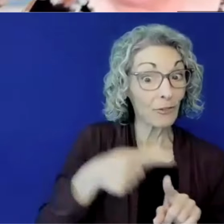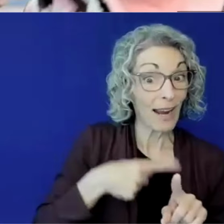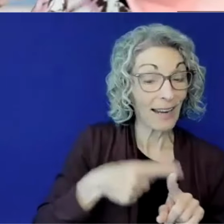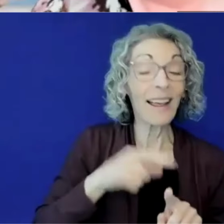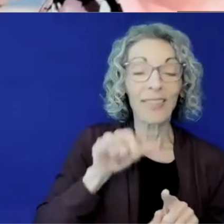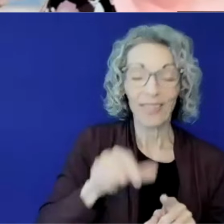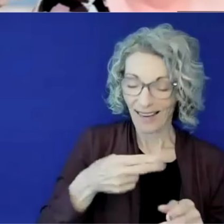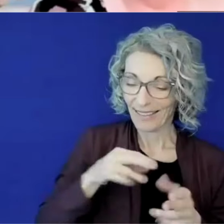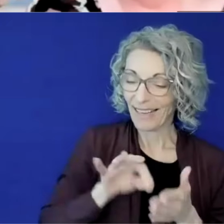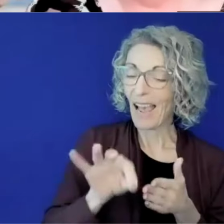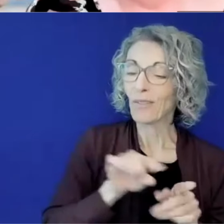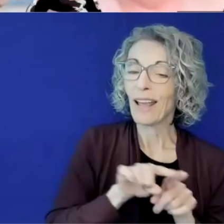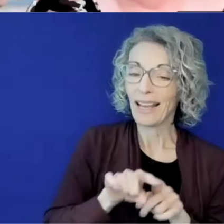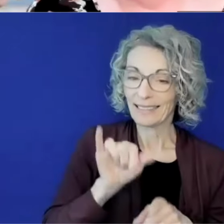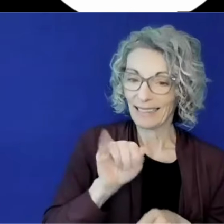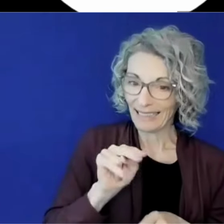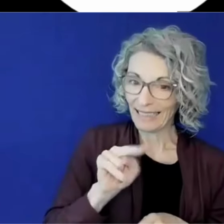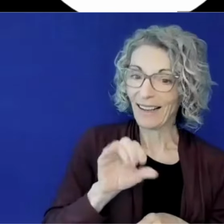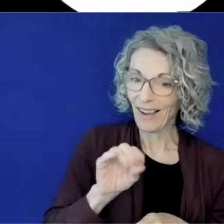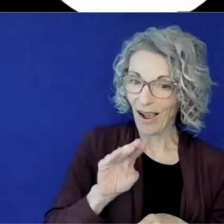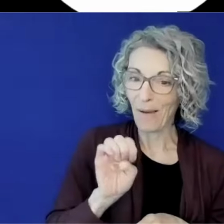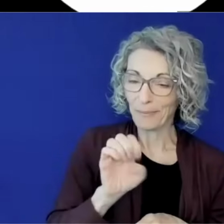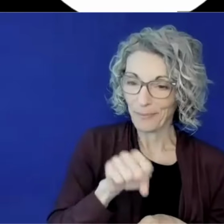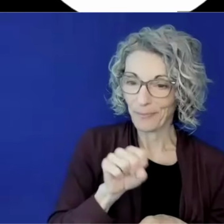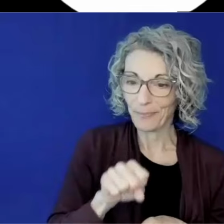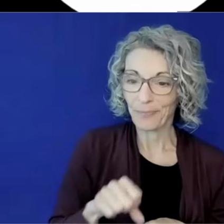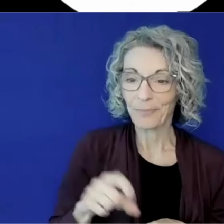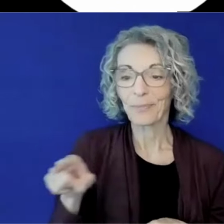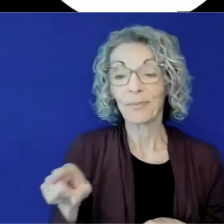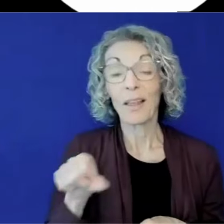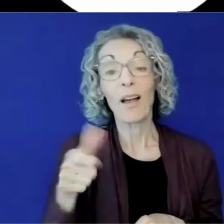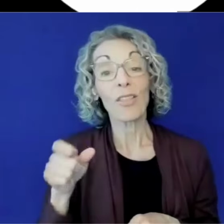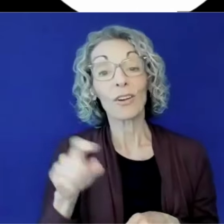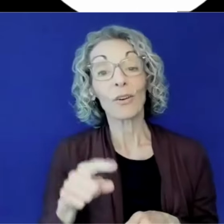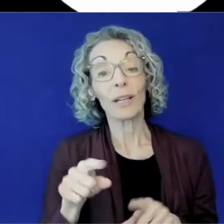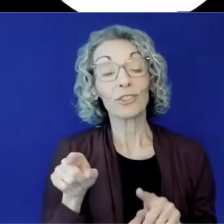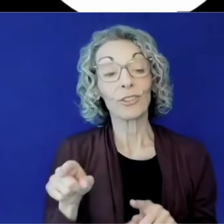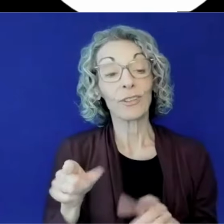as income. Someone else's good question is asking